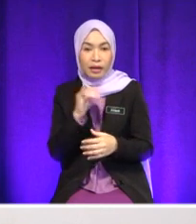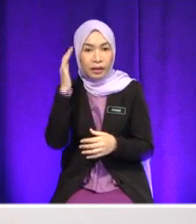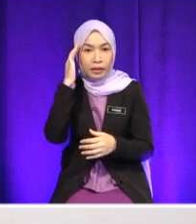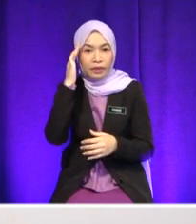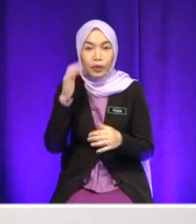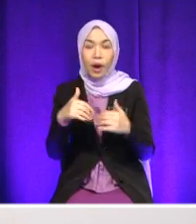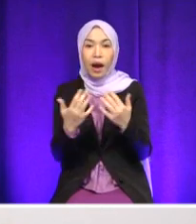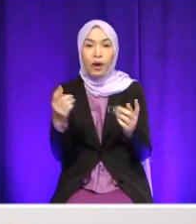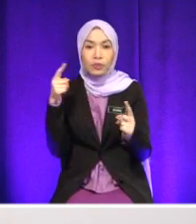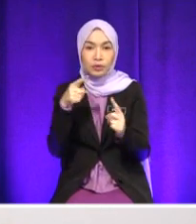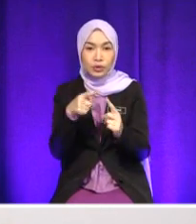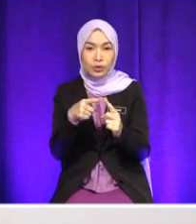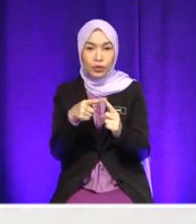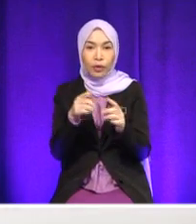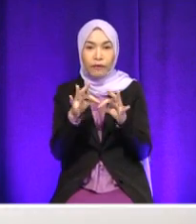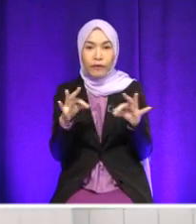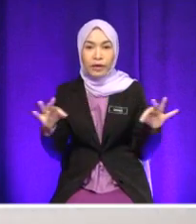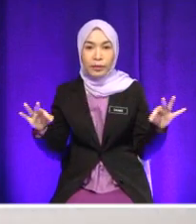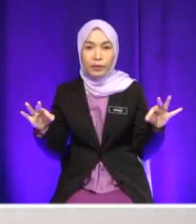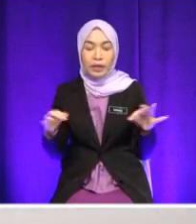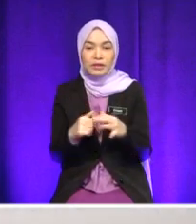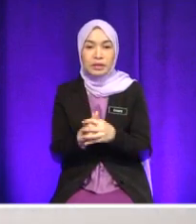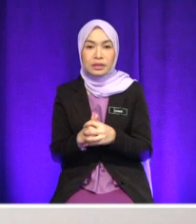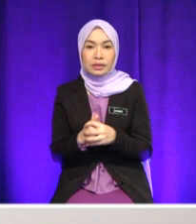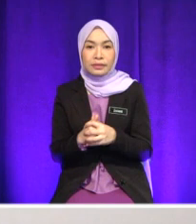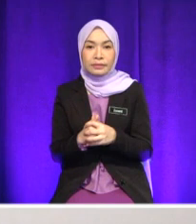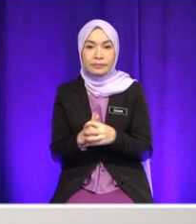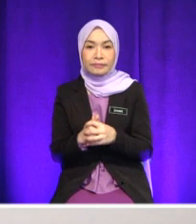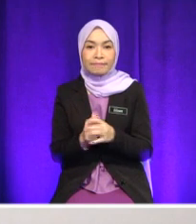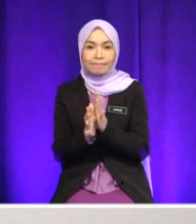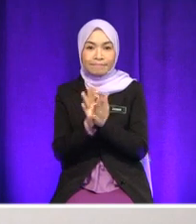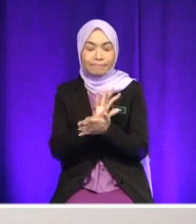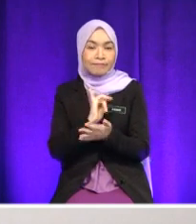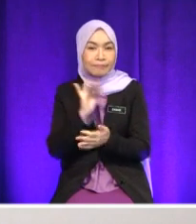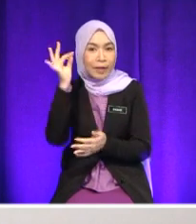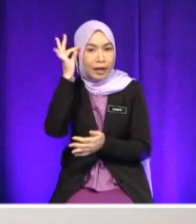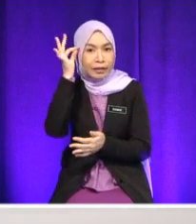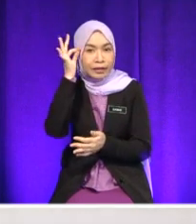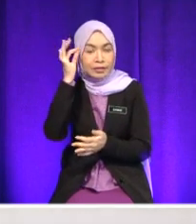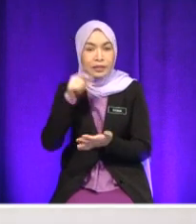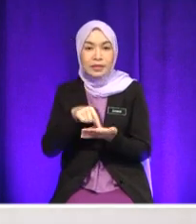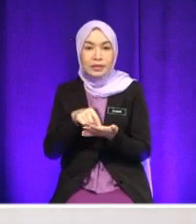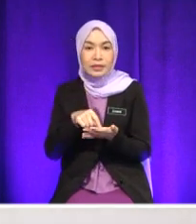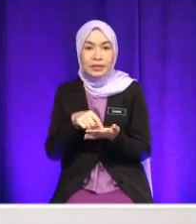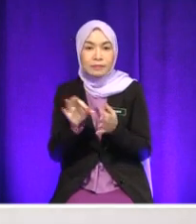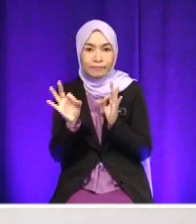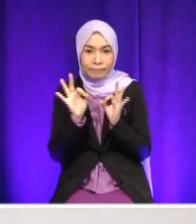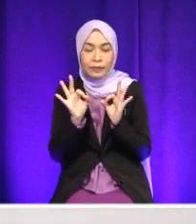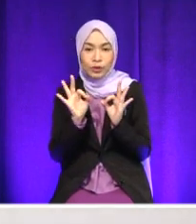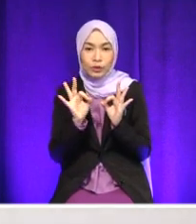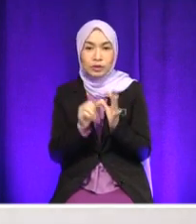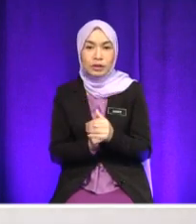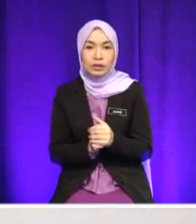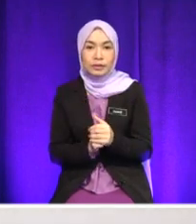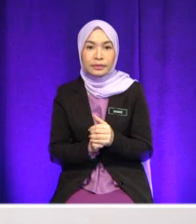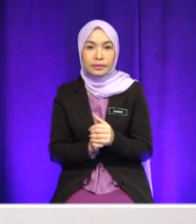and rephrase the idea in a more formal way. Therefore, I think this will be a great help in my future. Thank you.